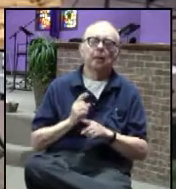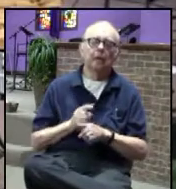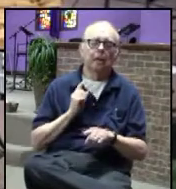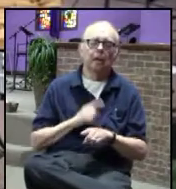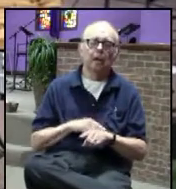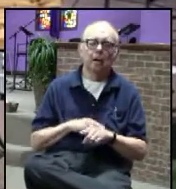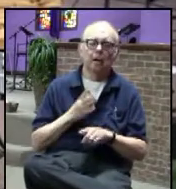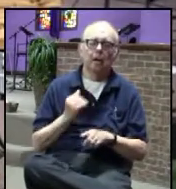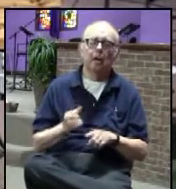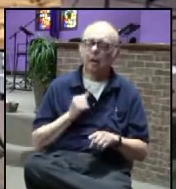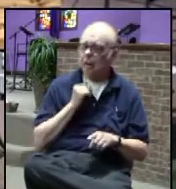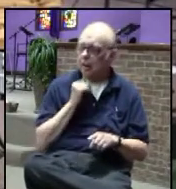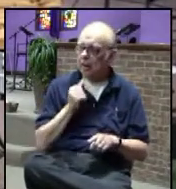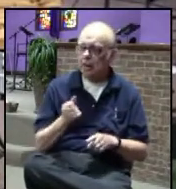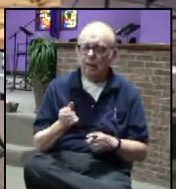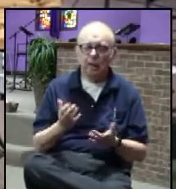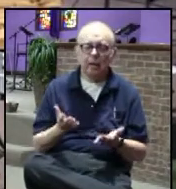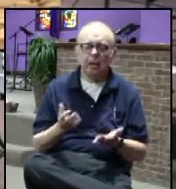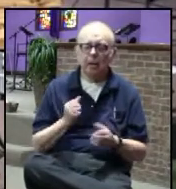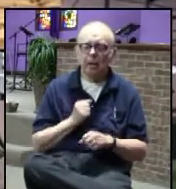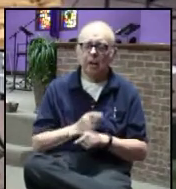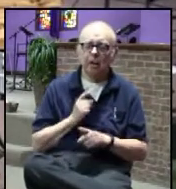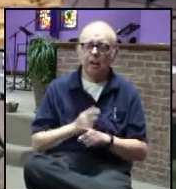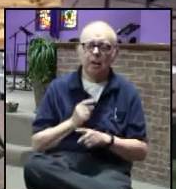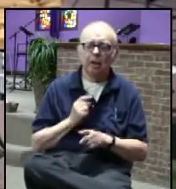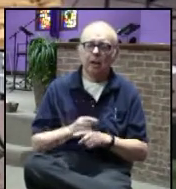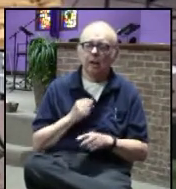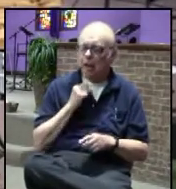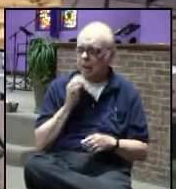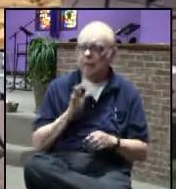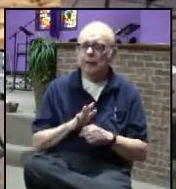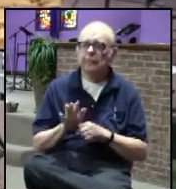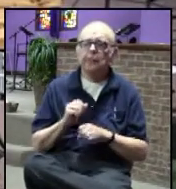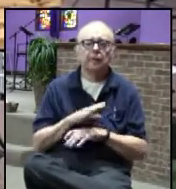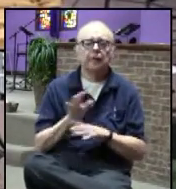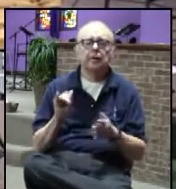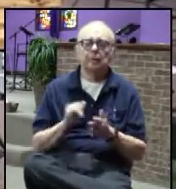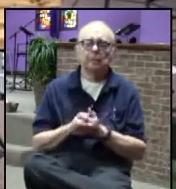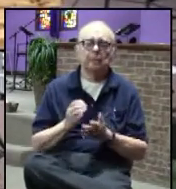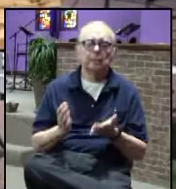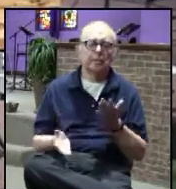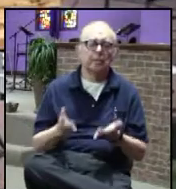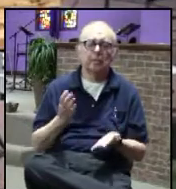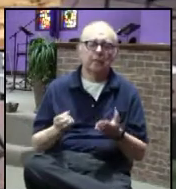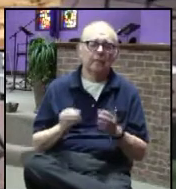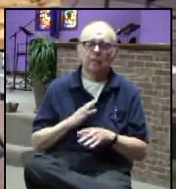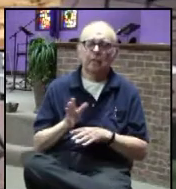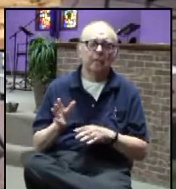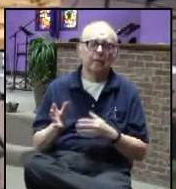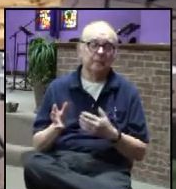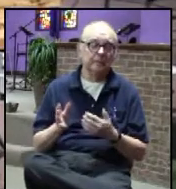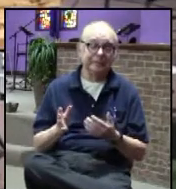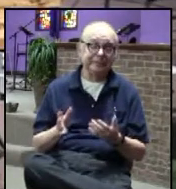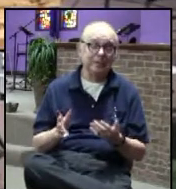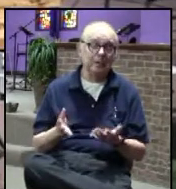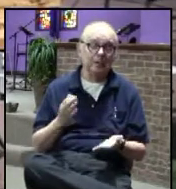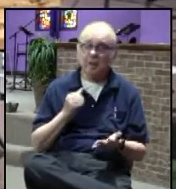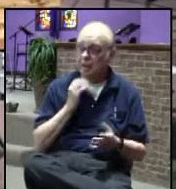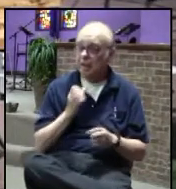time, because if it isn't done at the right appropriate time, I'm not going to get the full effect of it. You're probably not going to get the full effect of it anyway.